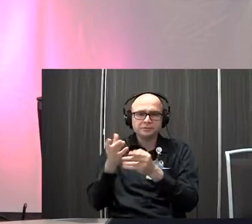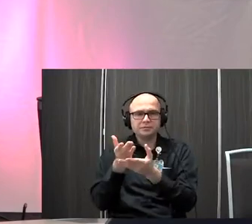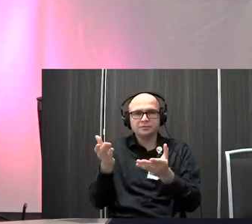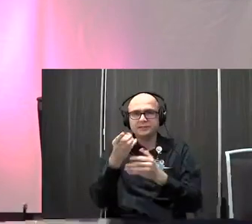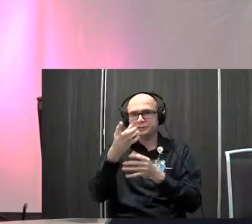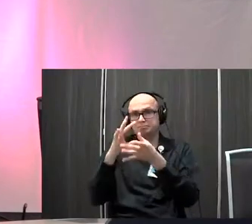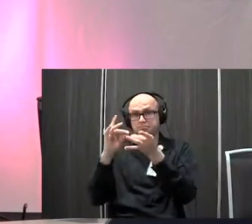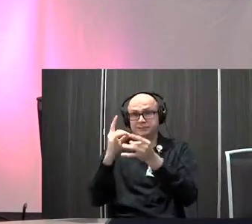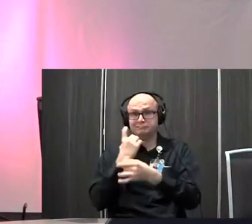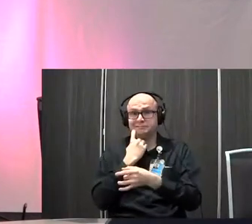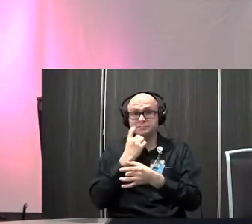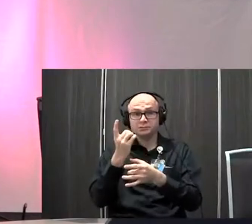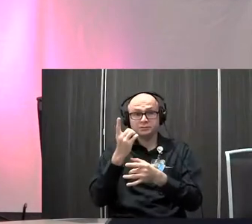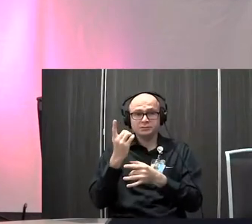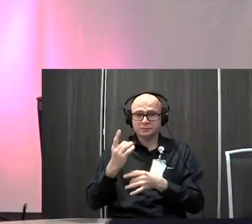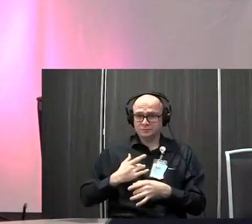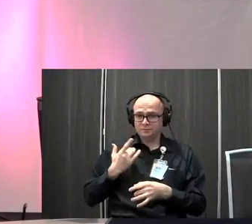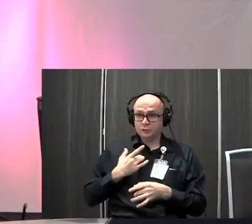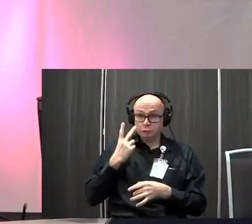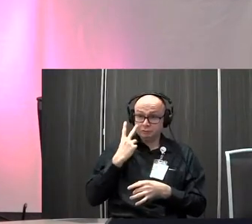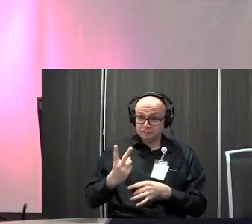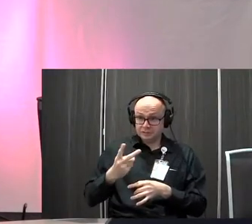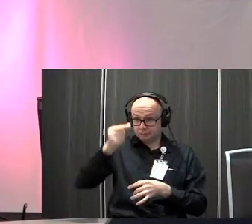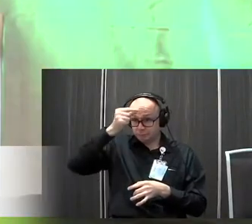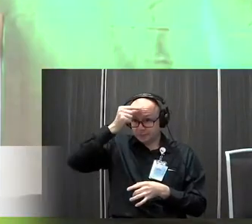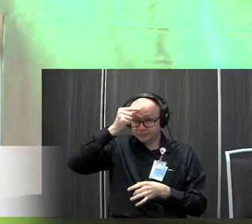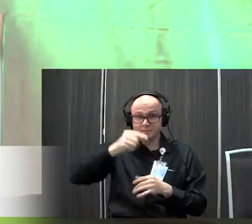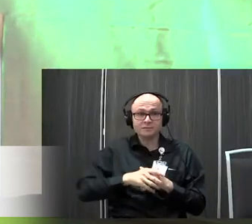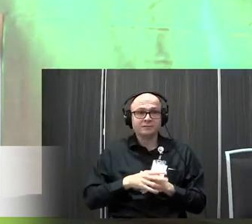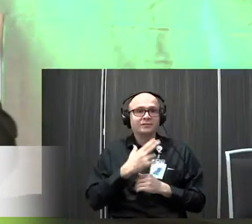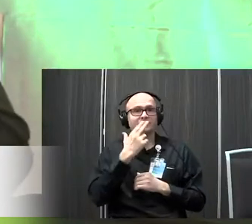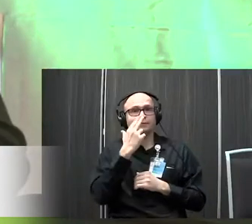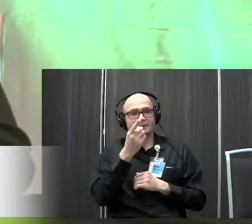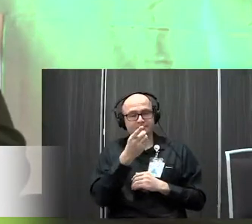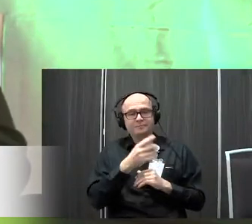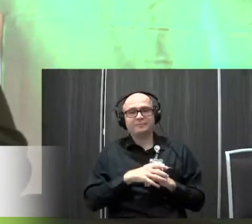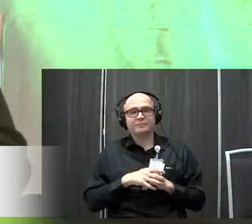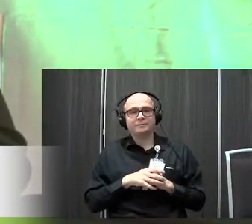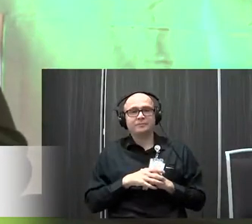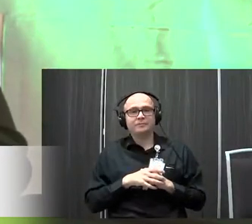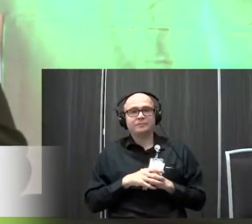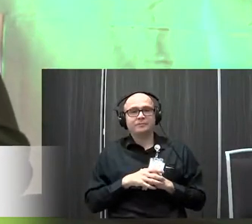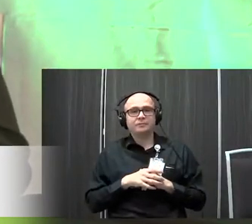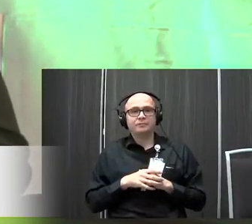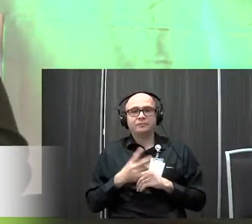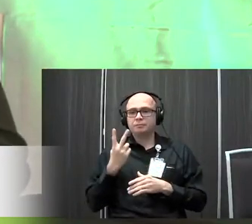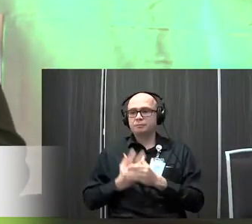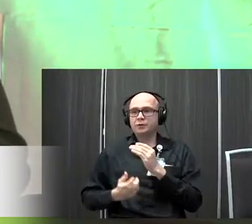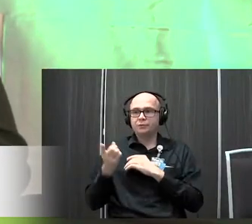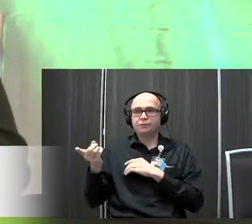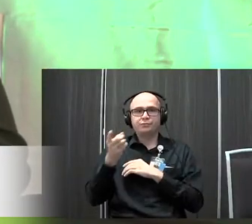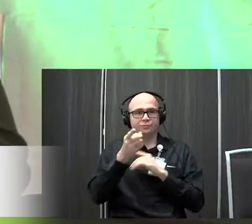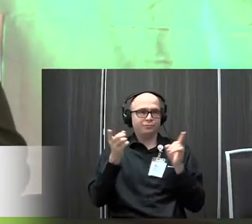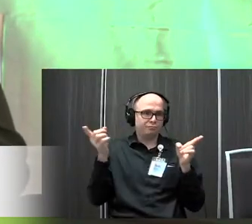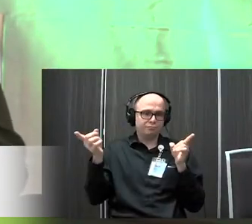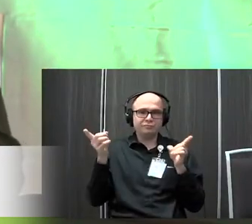Gretchen mentioned, do those resonate with you? Like, have you seen those in Grayson? So it's funny that you say that because as they're both feel that and Gretchen are giving their